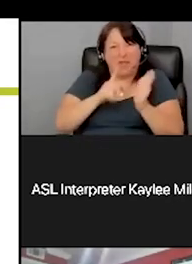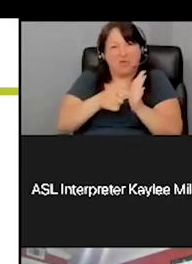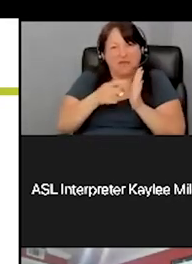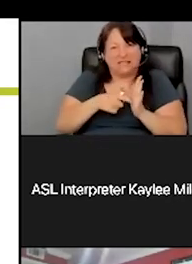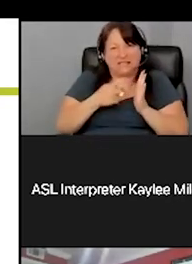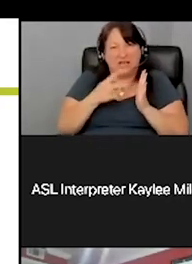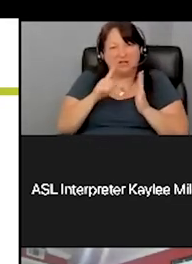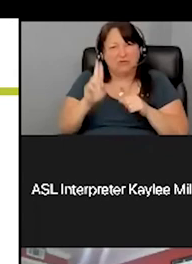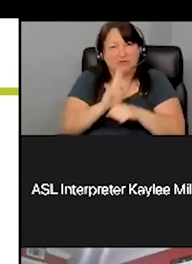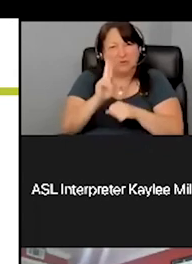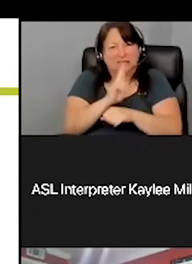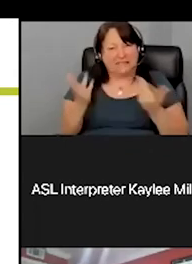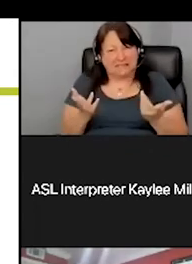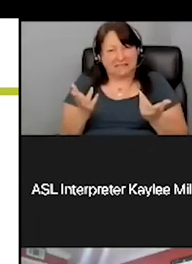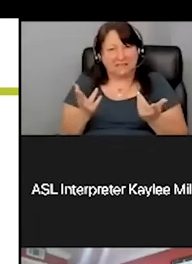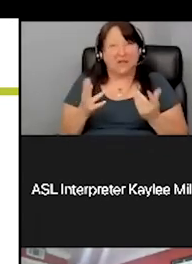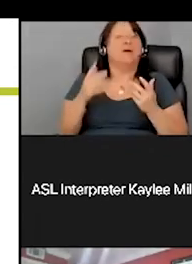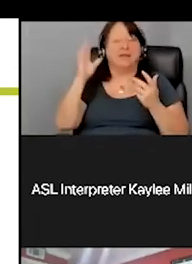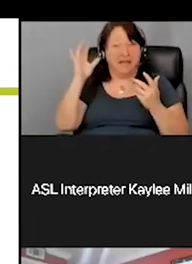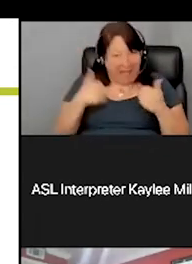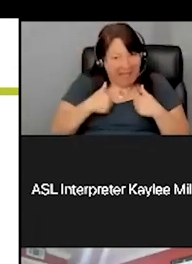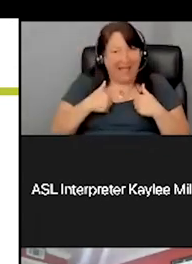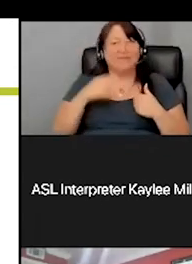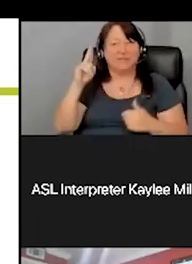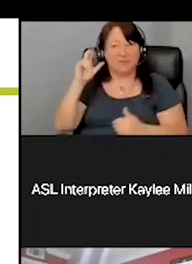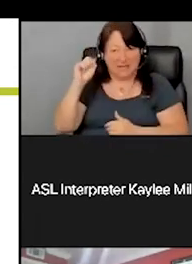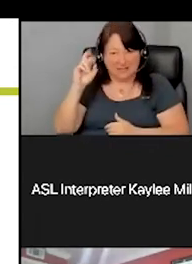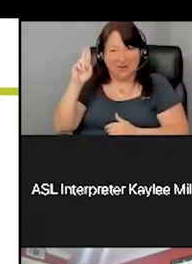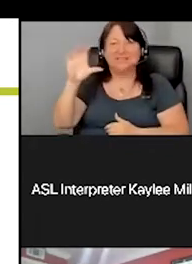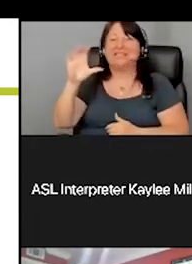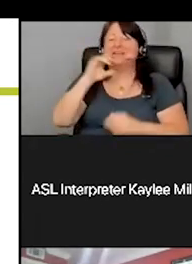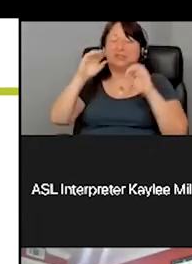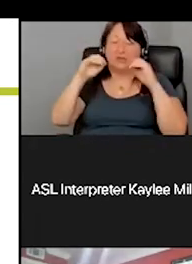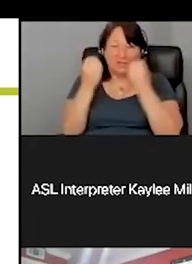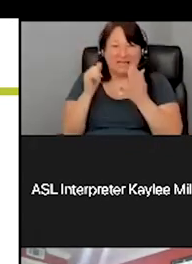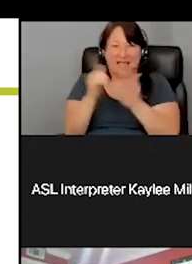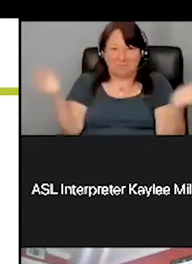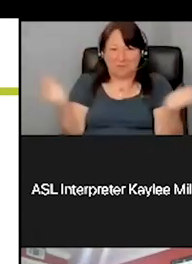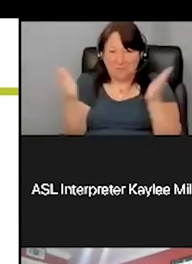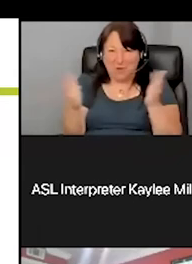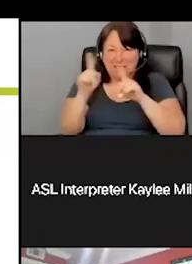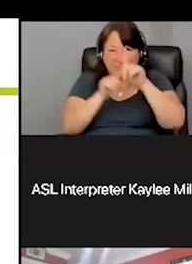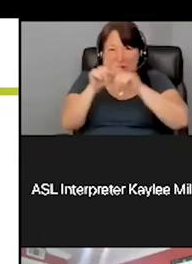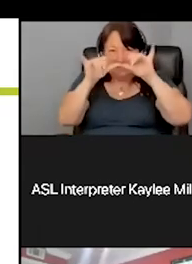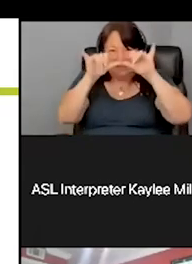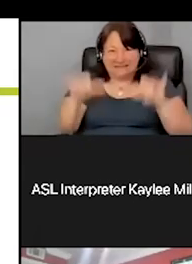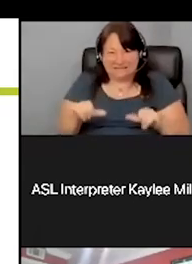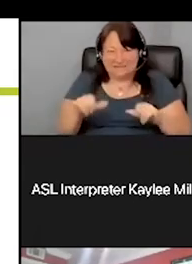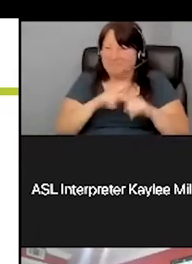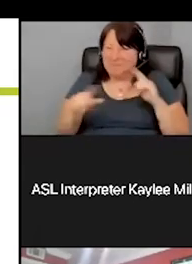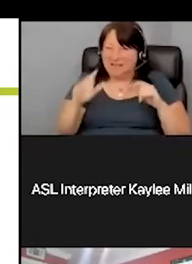So it is out there. The USRC is an organization that is promoting that, but it hasn't